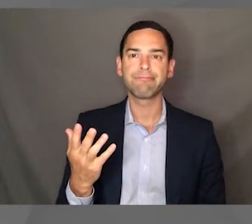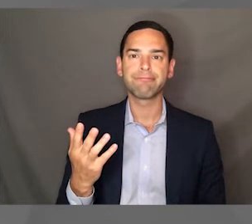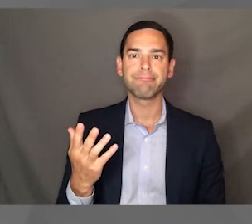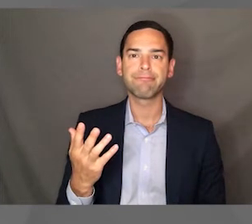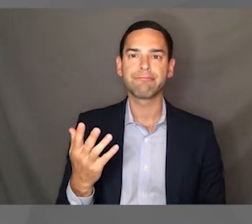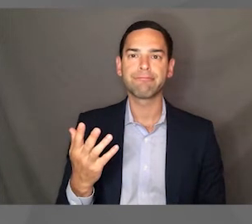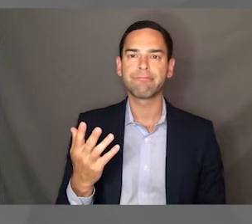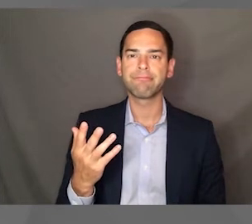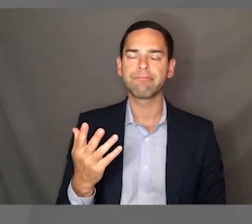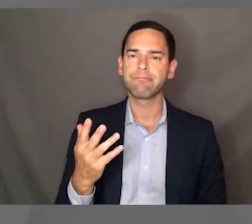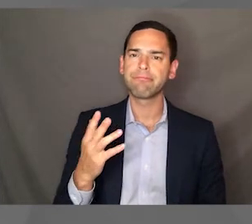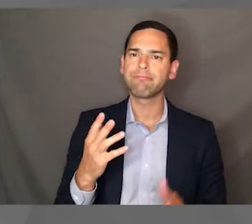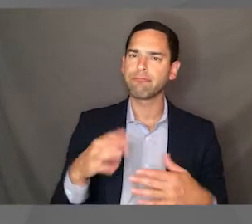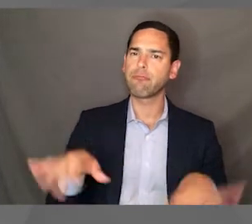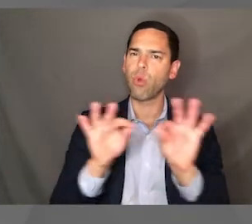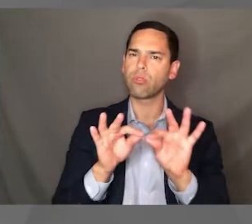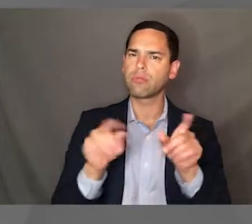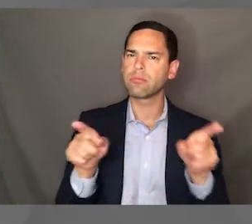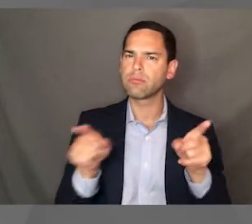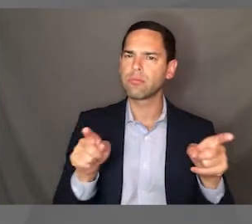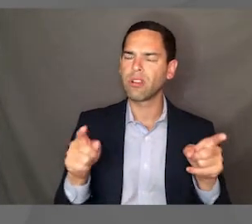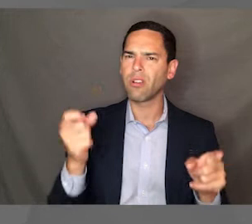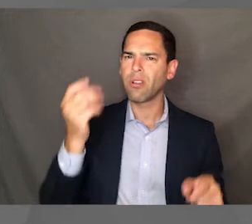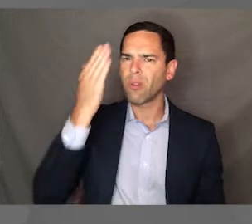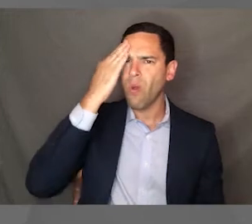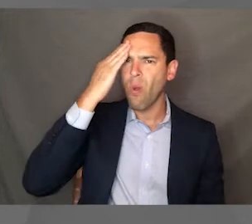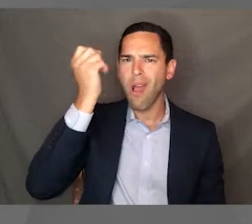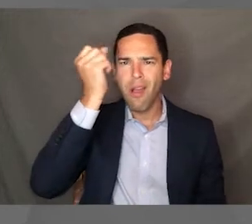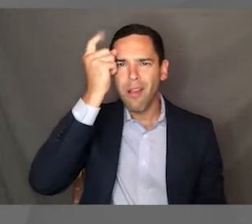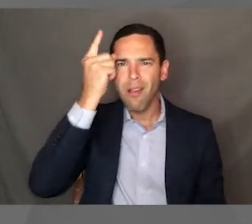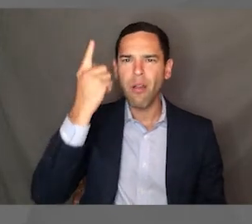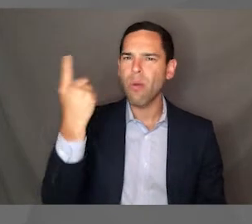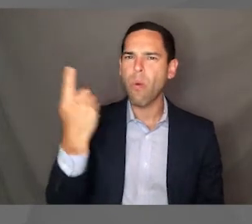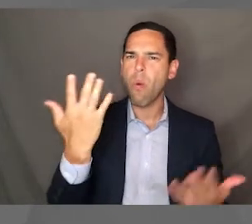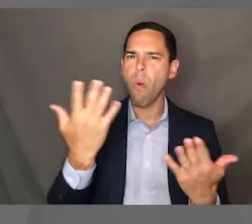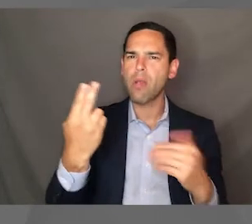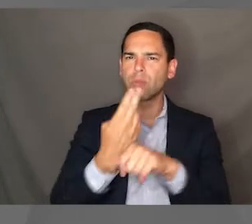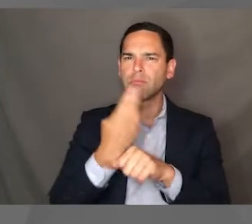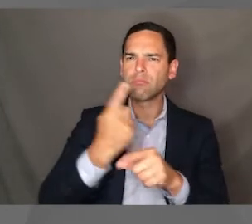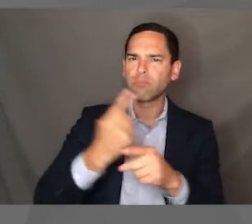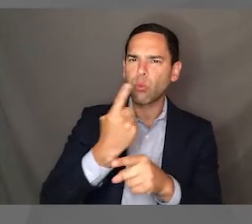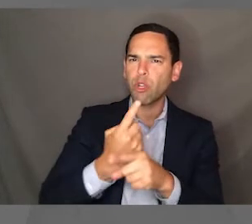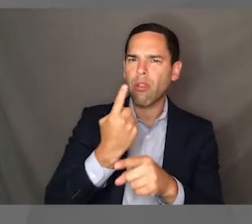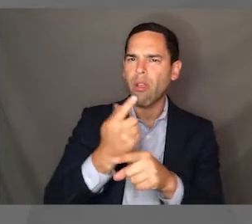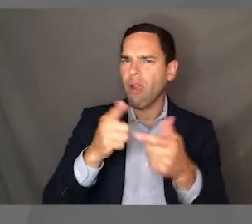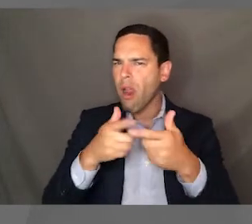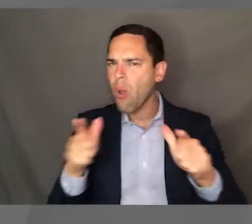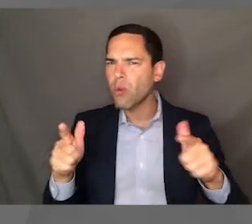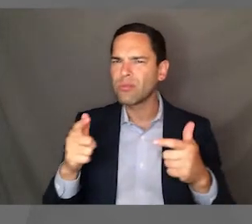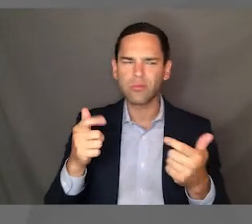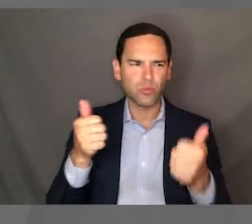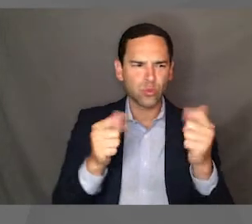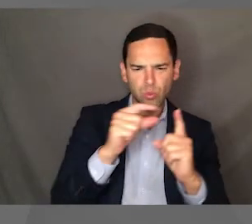orgs have trouble understanding what's the proper language to use, and of